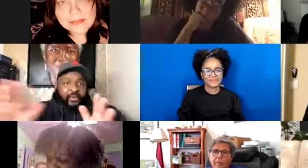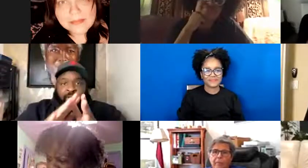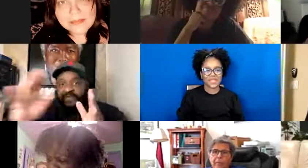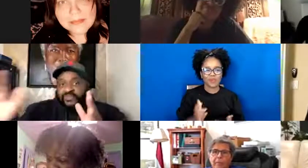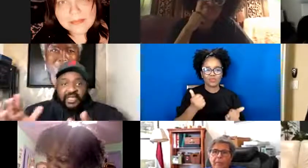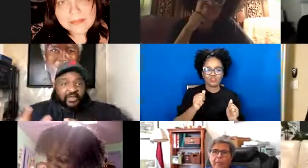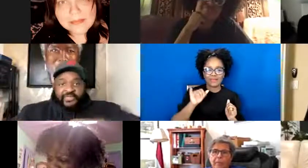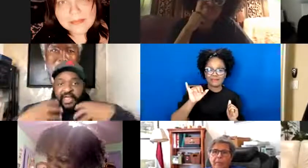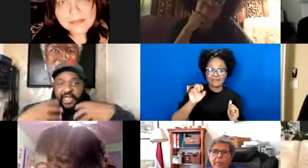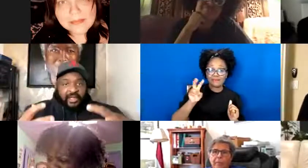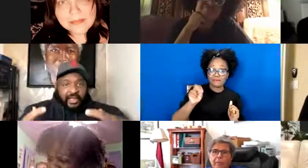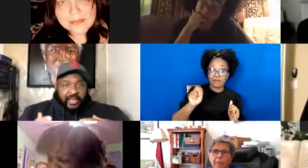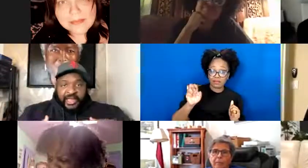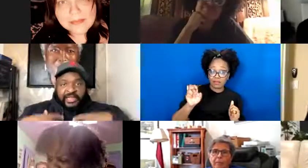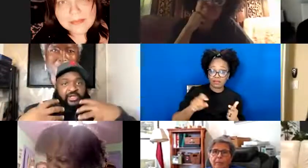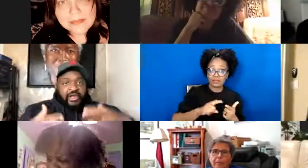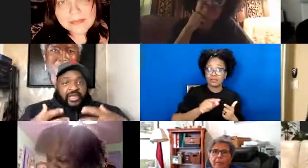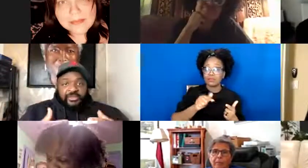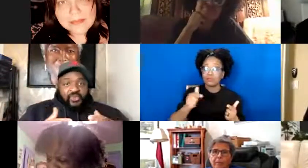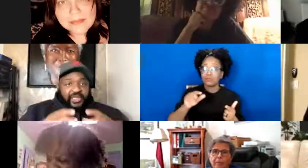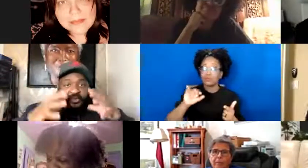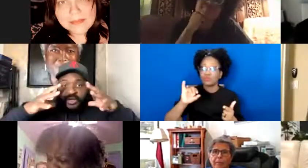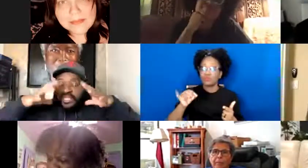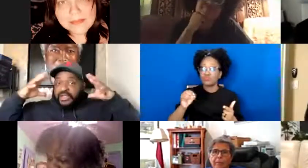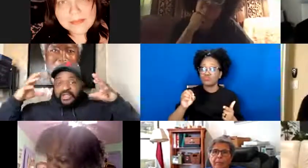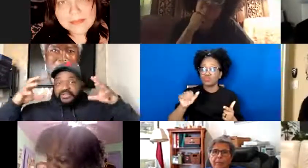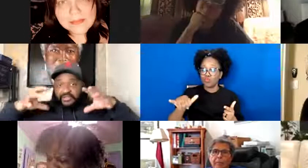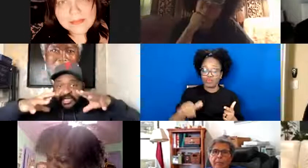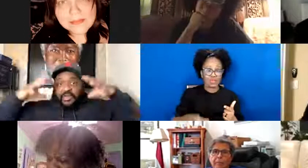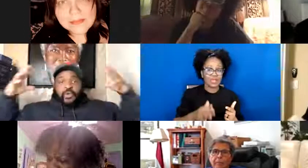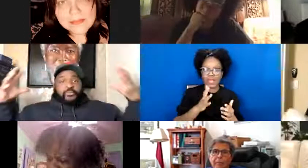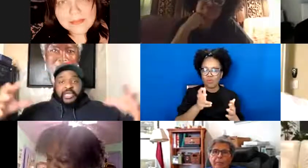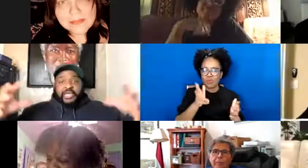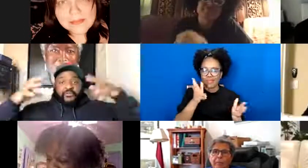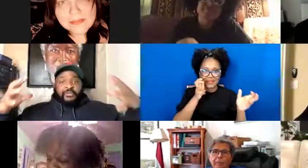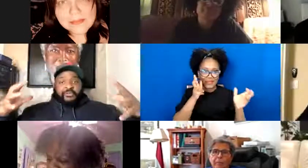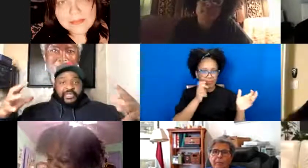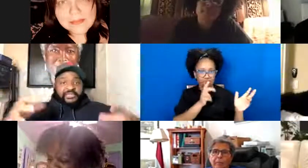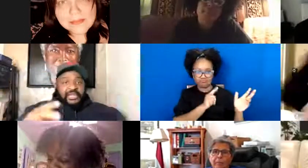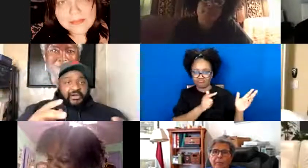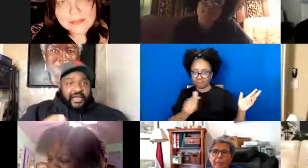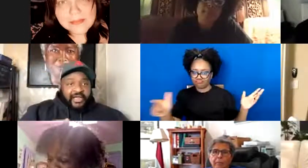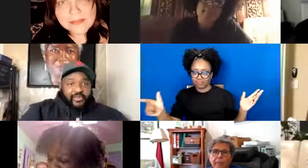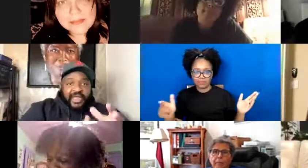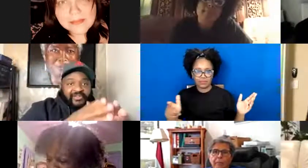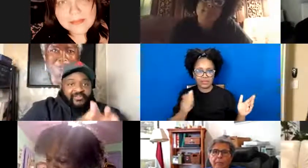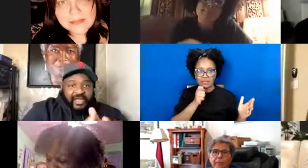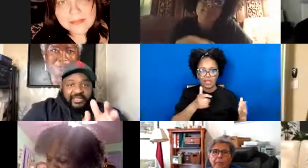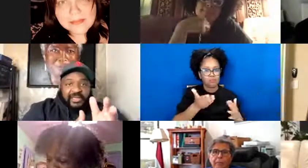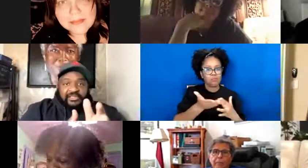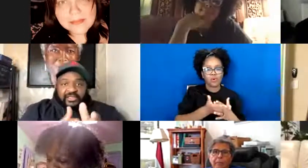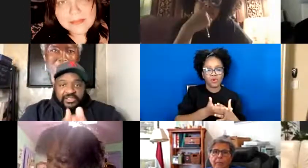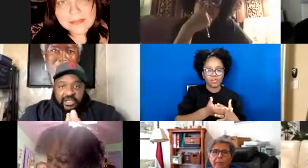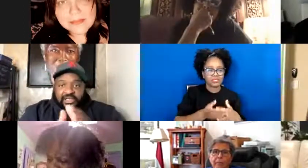Boom, like one after the other without like talking in between. So we're gonna hear, like, it's gonna sound like one big performative piece, right? So we're gonna have